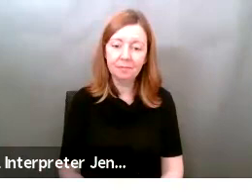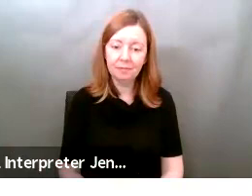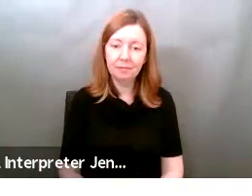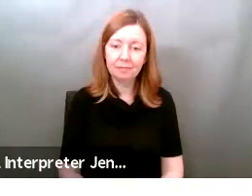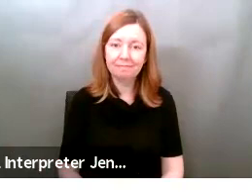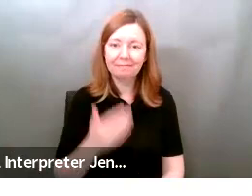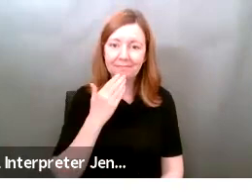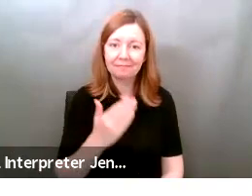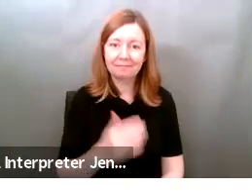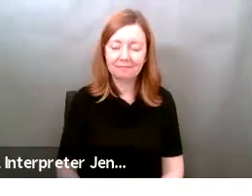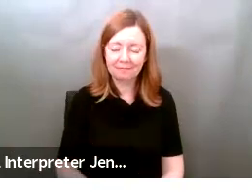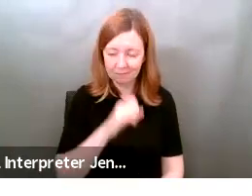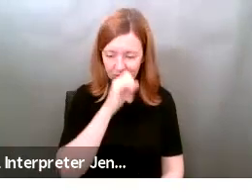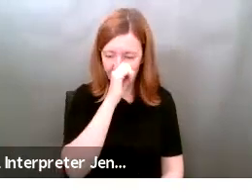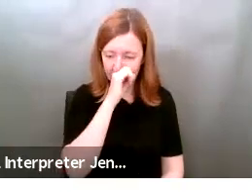Thanks.